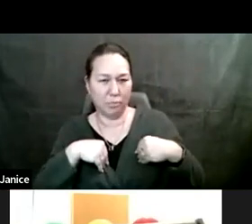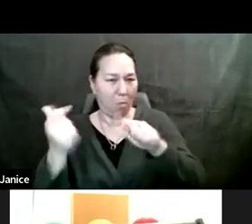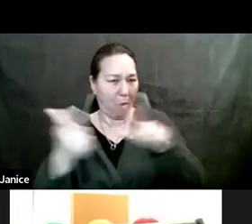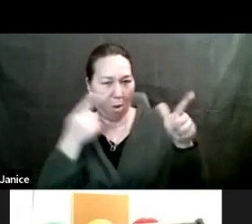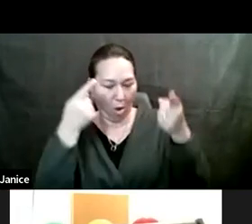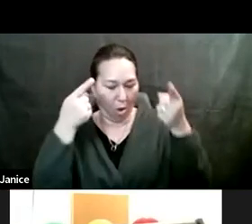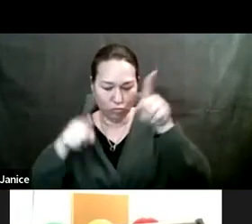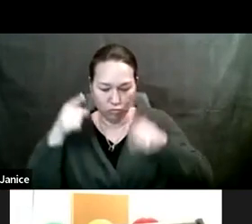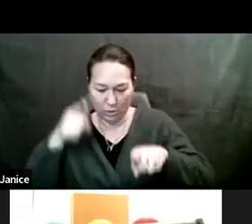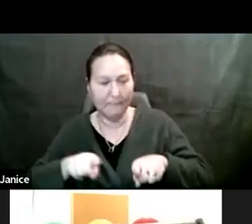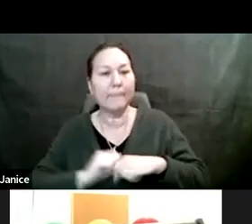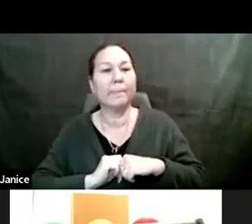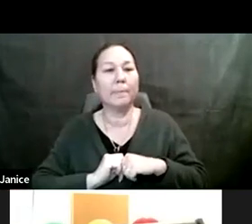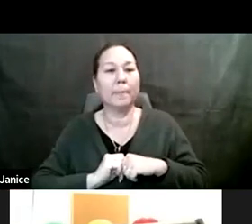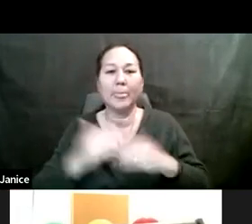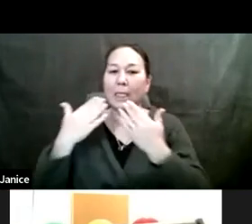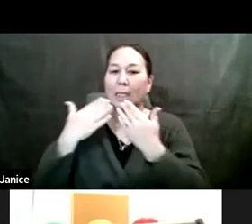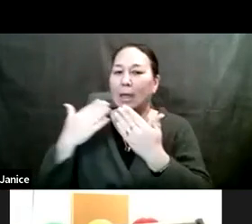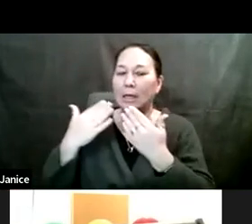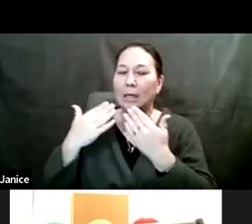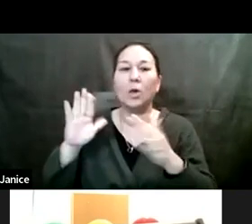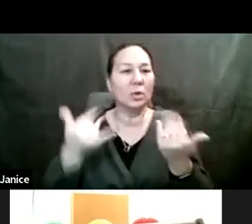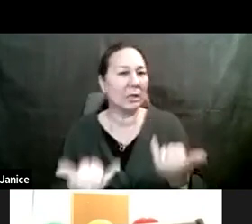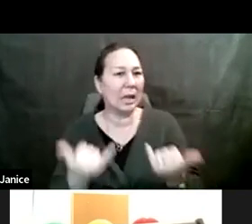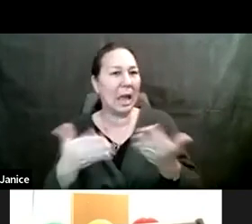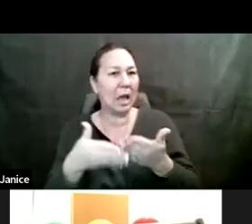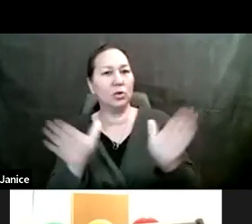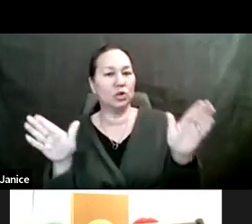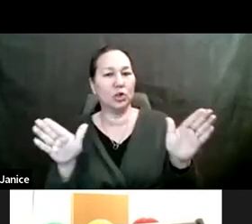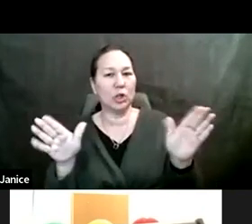and um we'll now move on to General Public comment